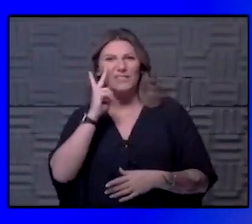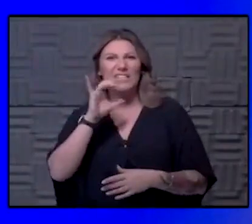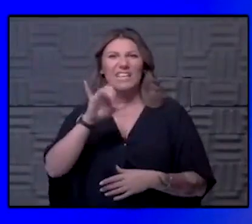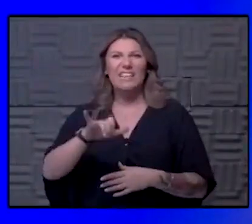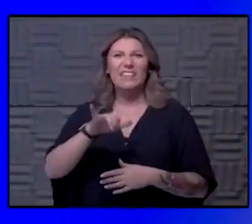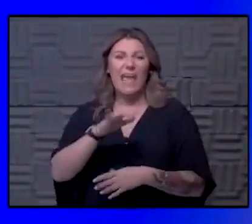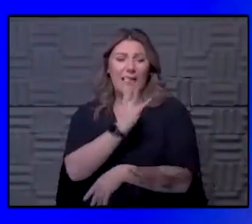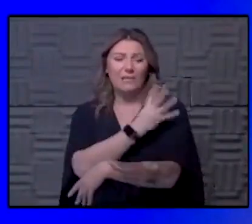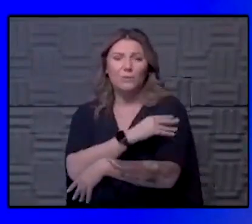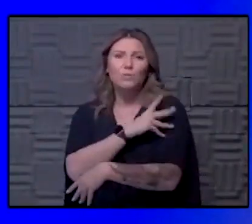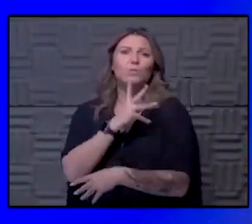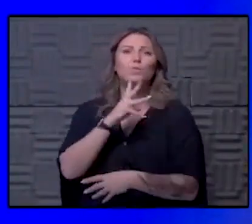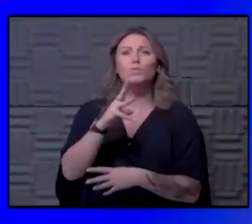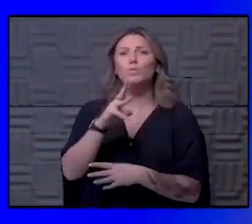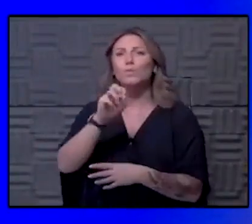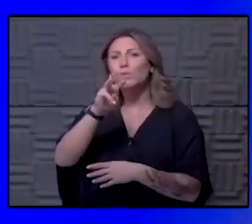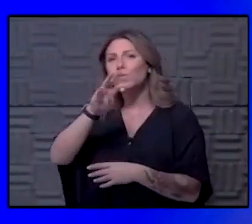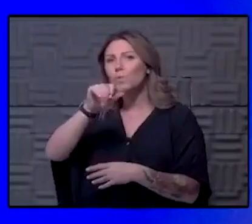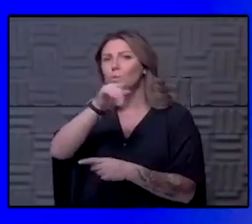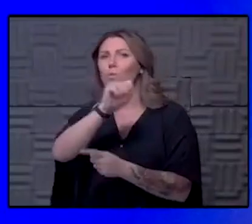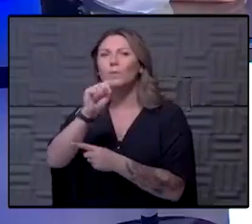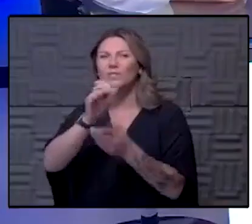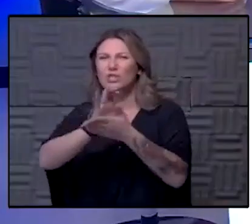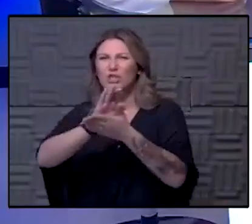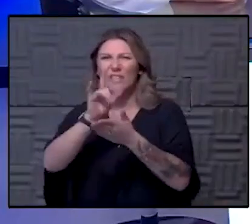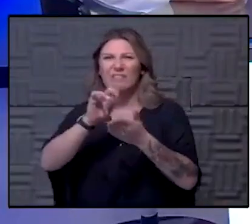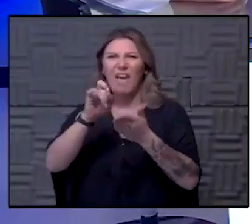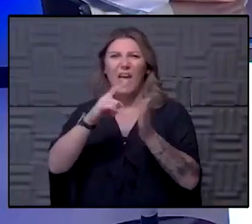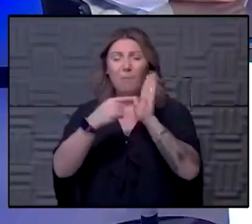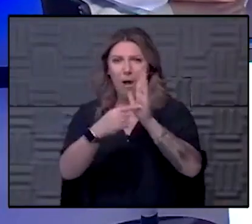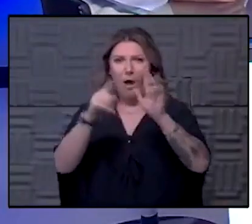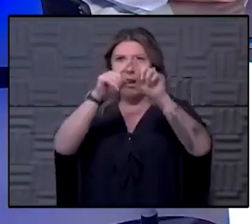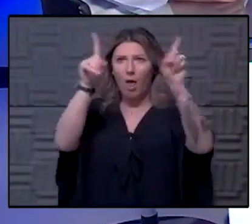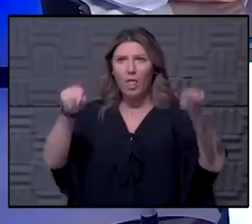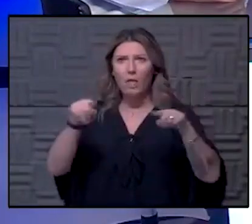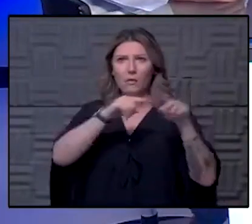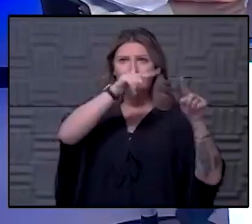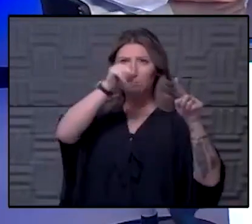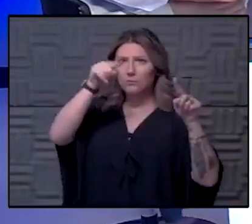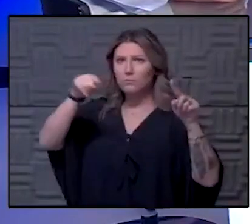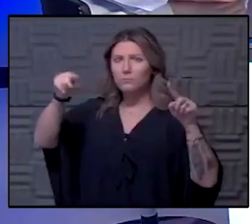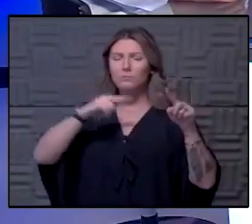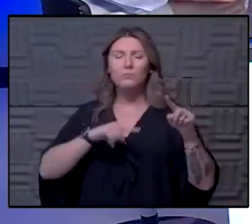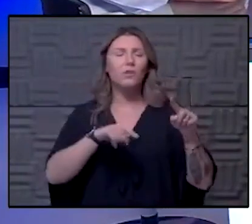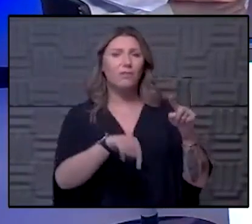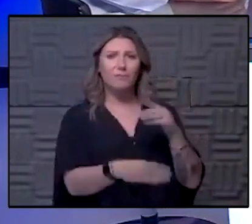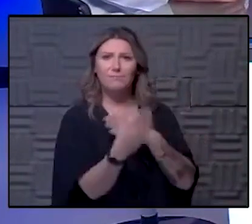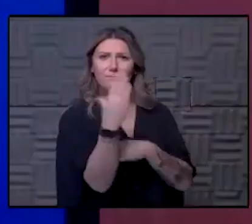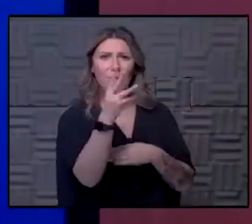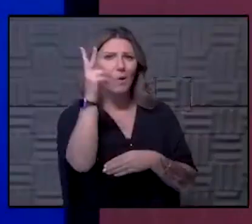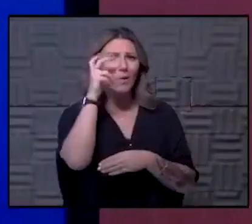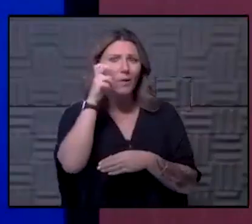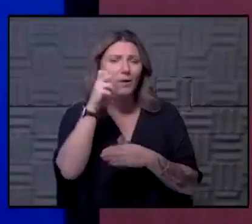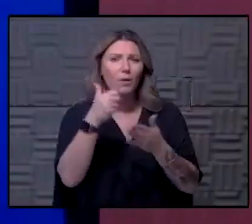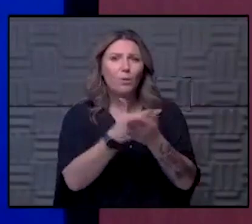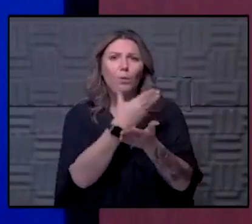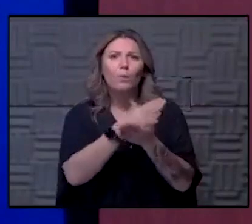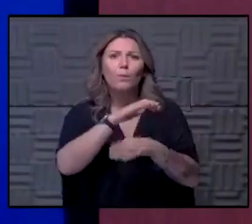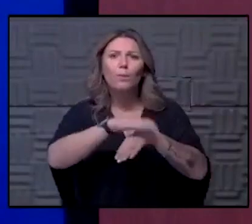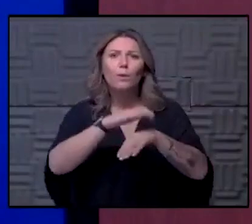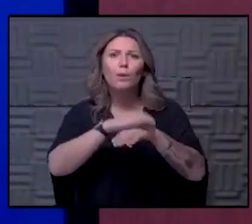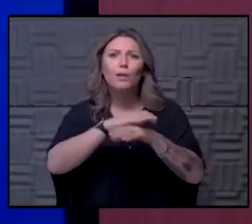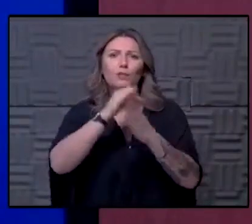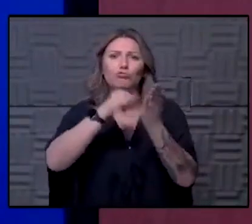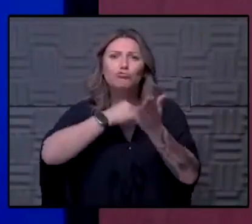not just one thing, it's a number of different things. You know, I was listening this morning to a New England Journal of Medicine podcast today